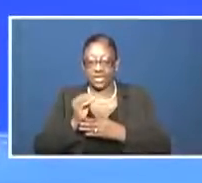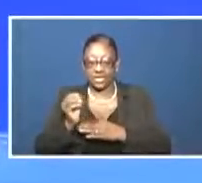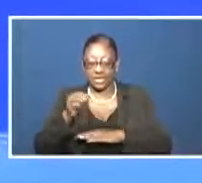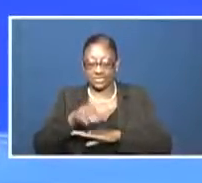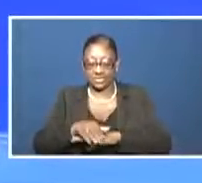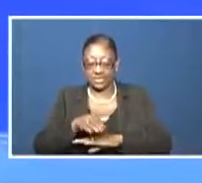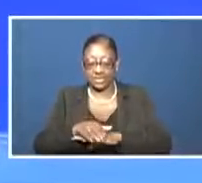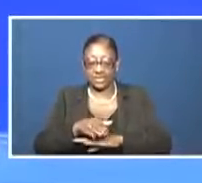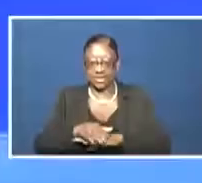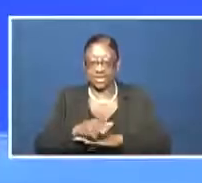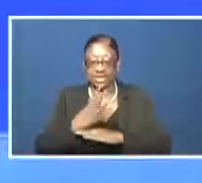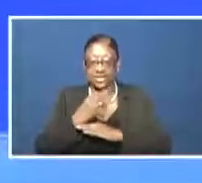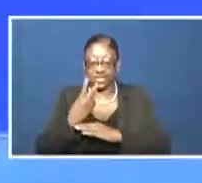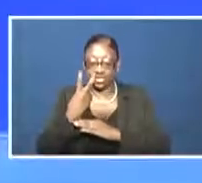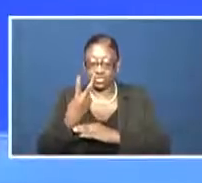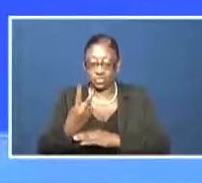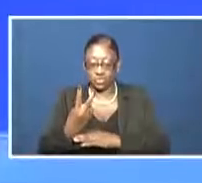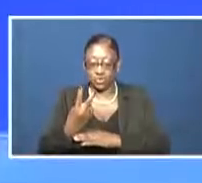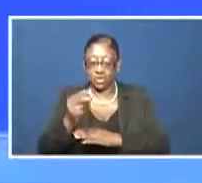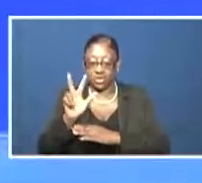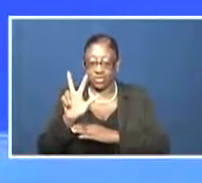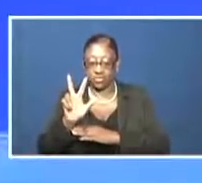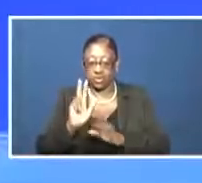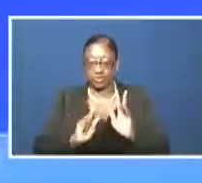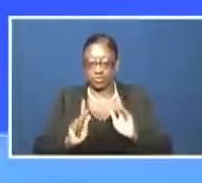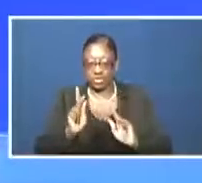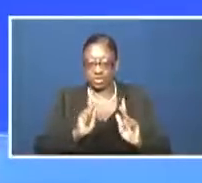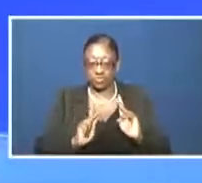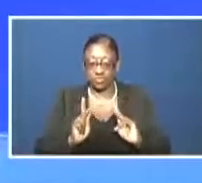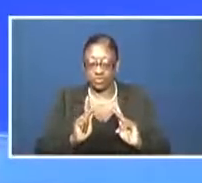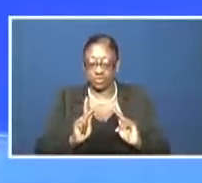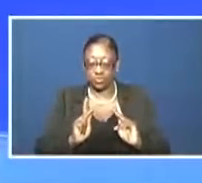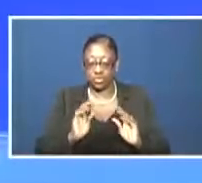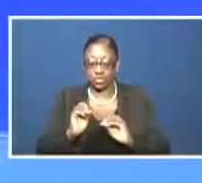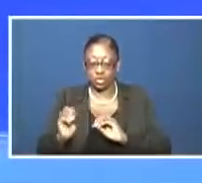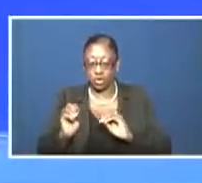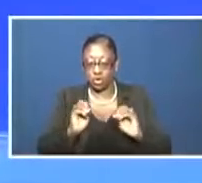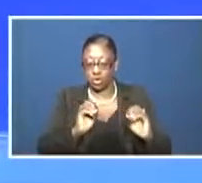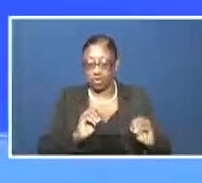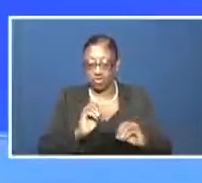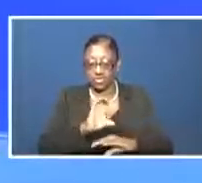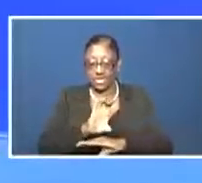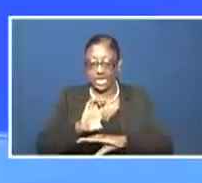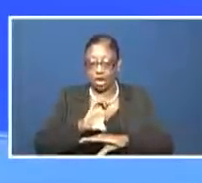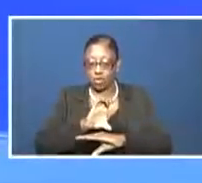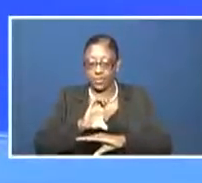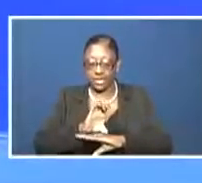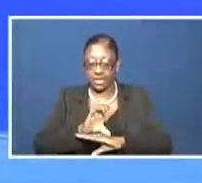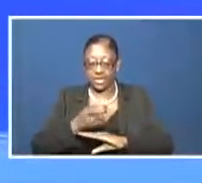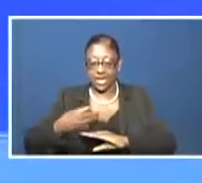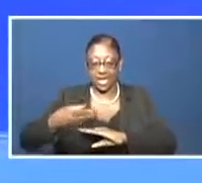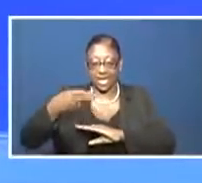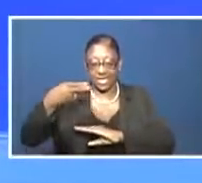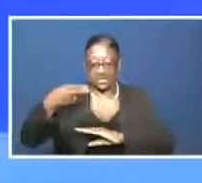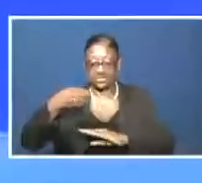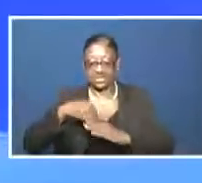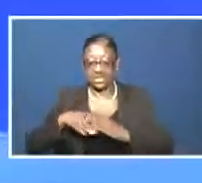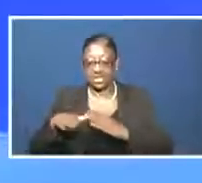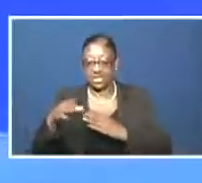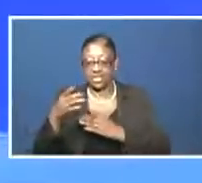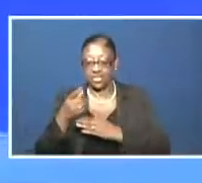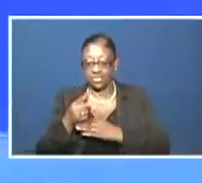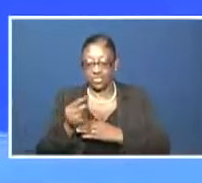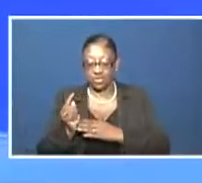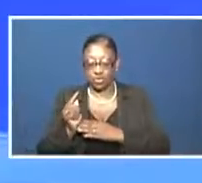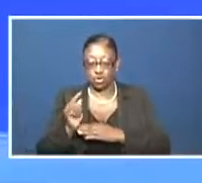unity that saw 3 CARICOM nationals conferred with the Order of the Caribbean, the highest honor in the region. Fern